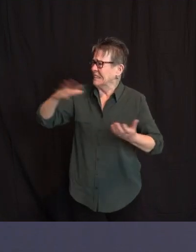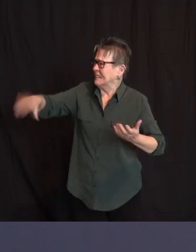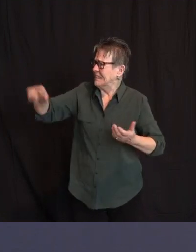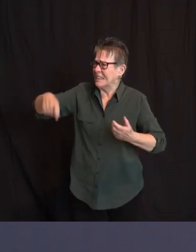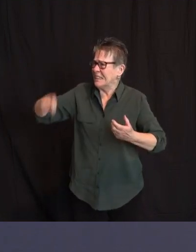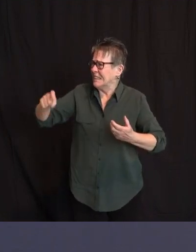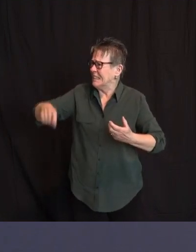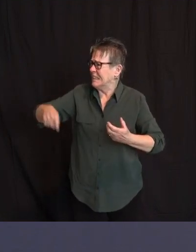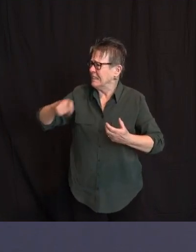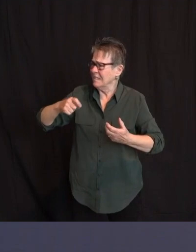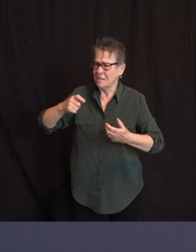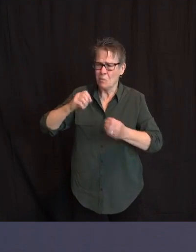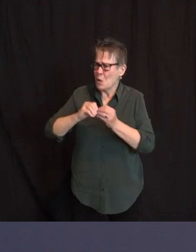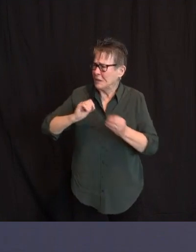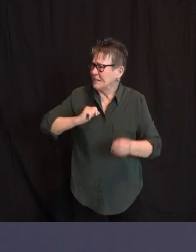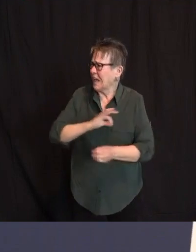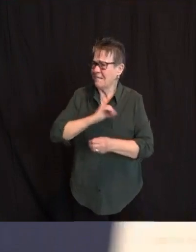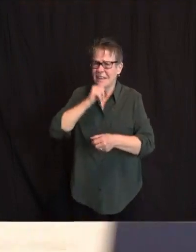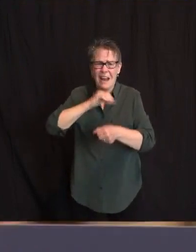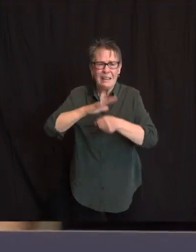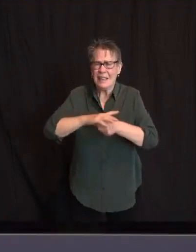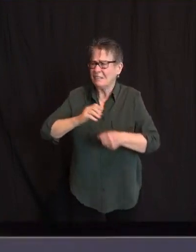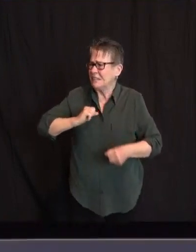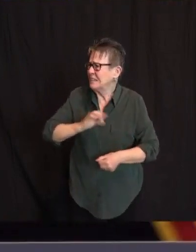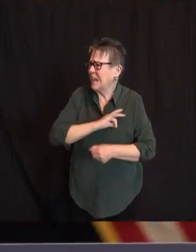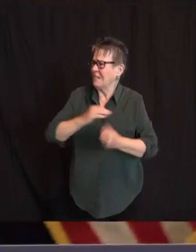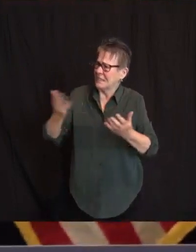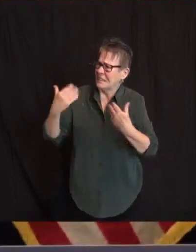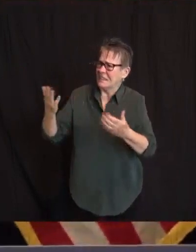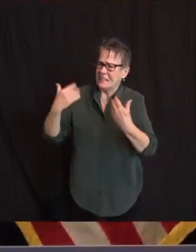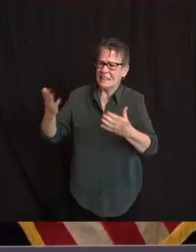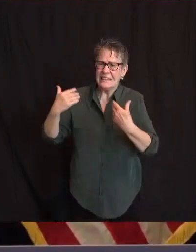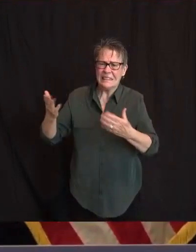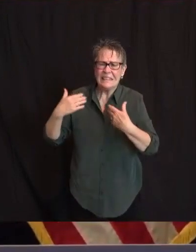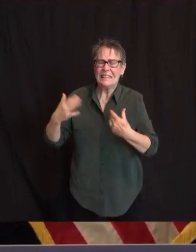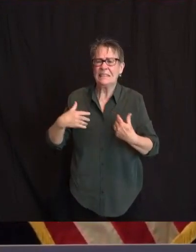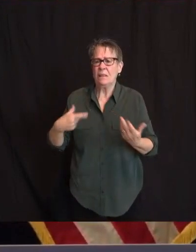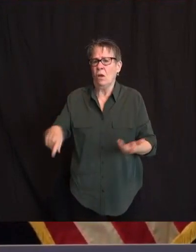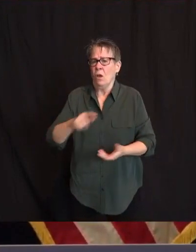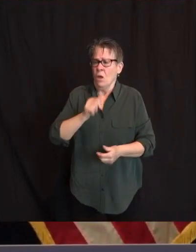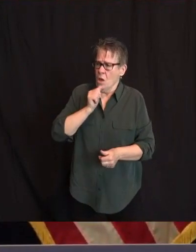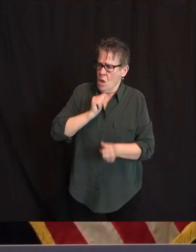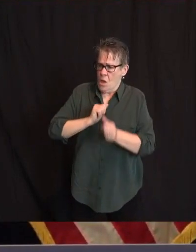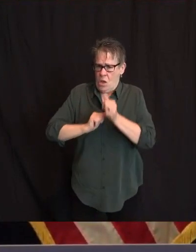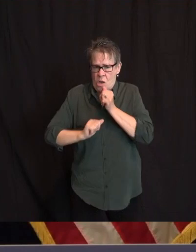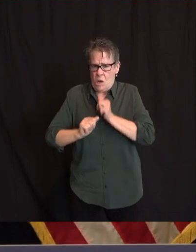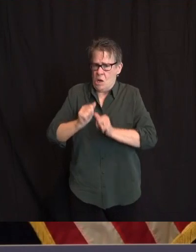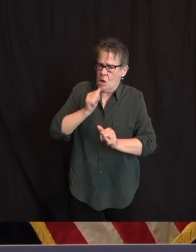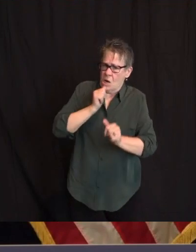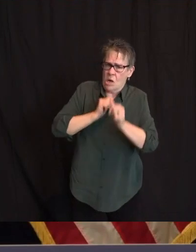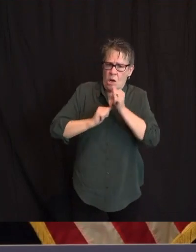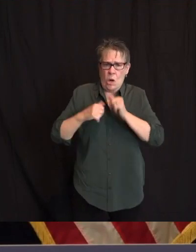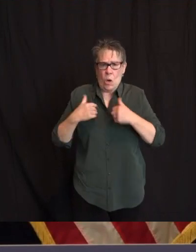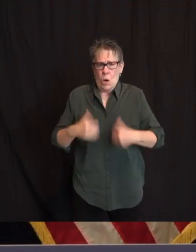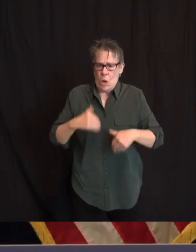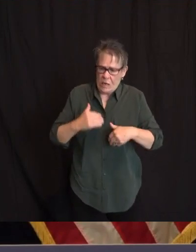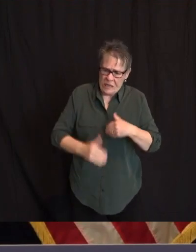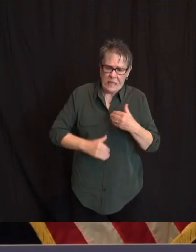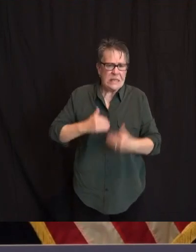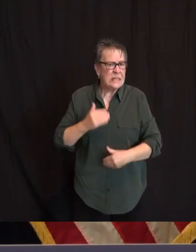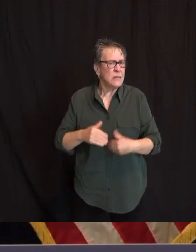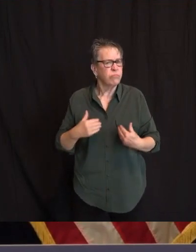and we'll get through it. Judy, by the way, is not only the first nurse who's ever been the commissioner of the Department of Health. You are